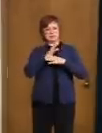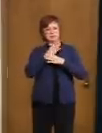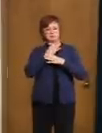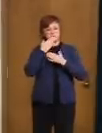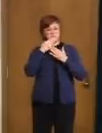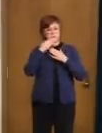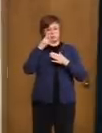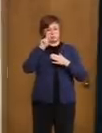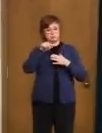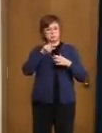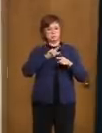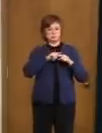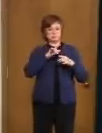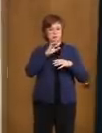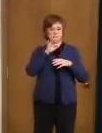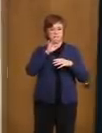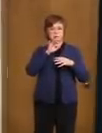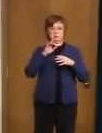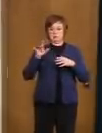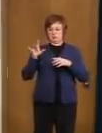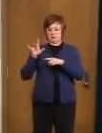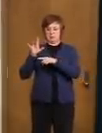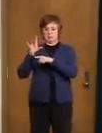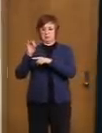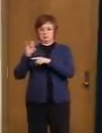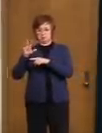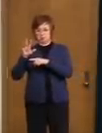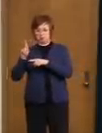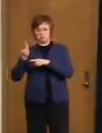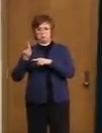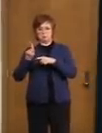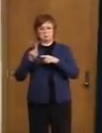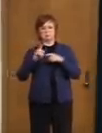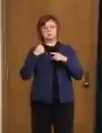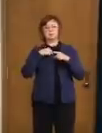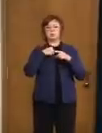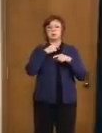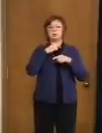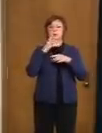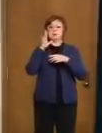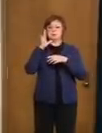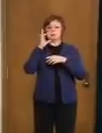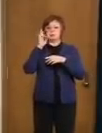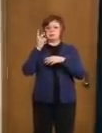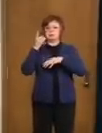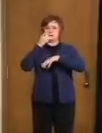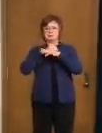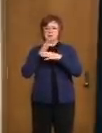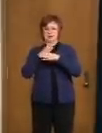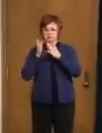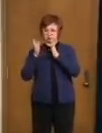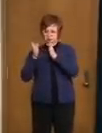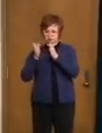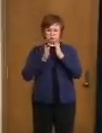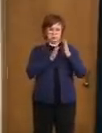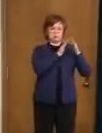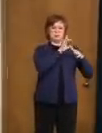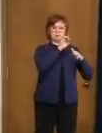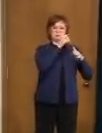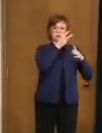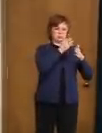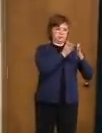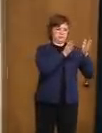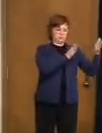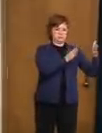a 7-day average on December the 12th. So it'd be the running 7 days up to and including that particular day. December 12th, our